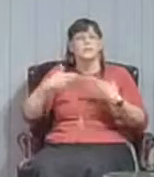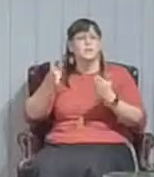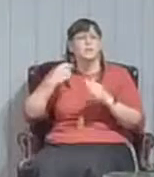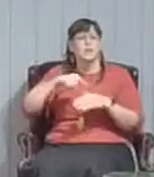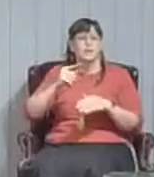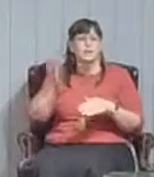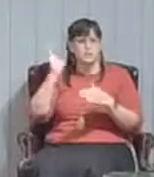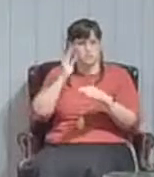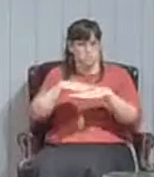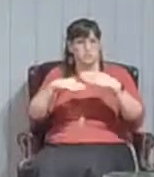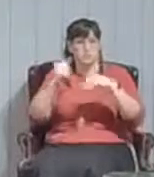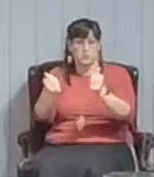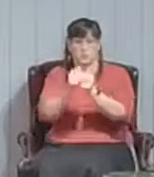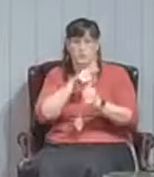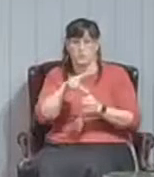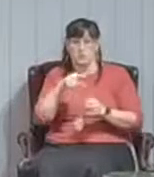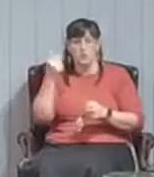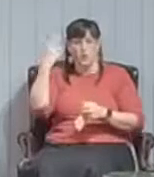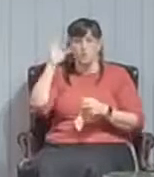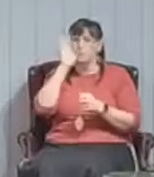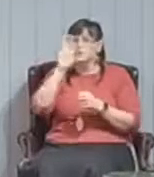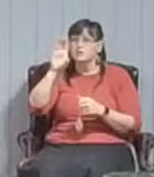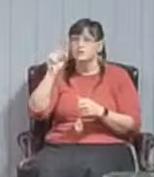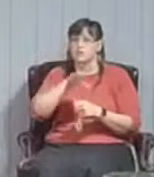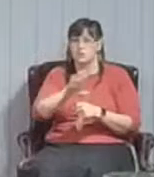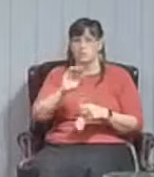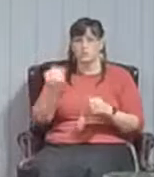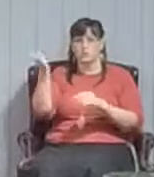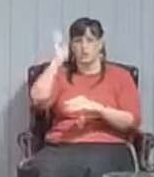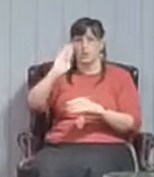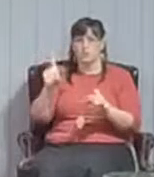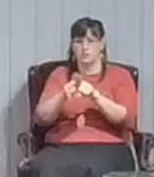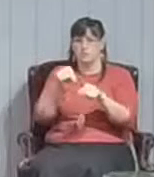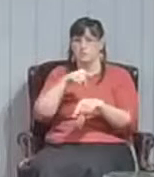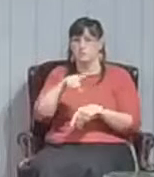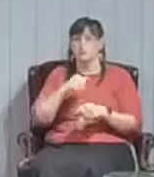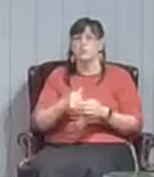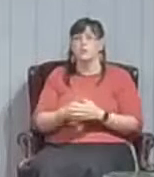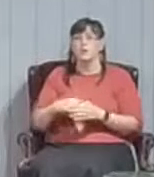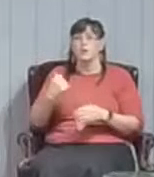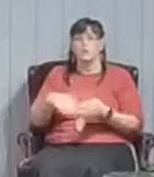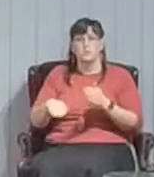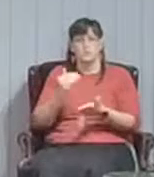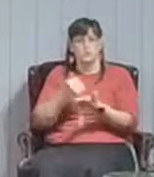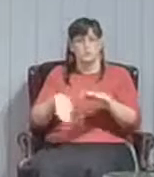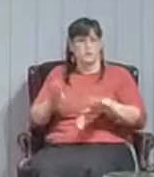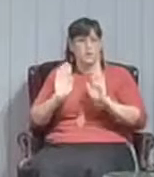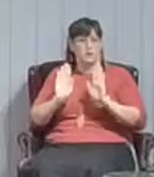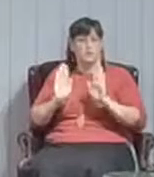God as ye do, and we do sacrifice unto him since the days of Esarhaddon, king of Asher,